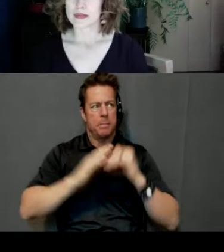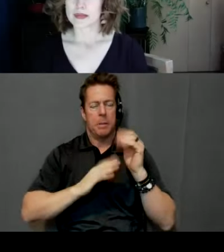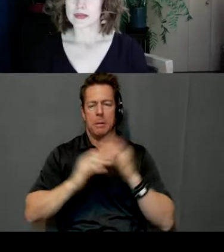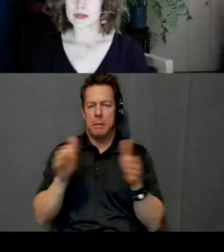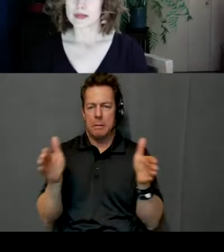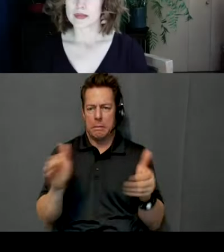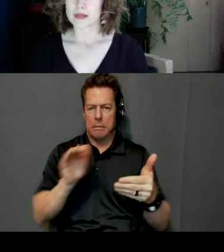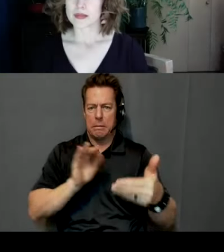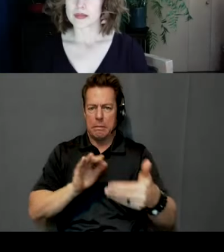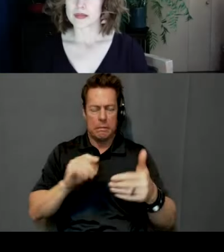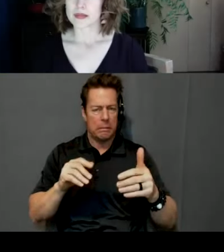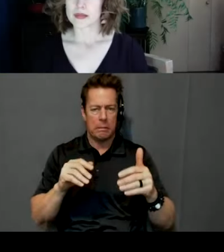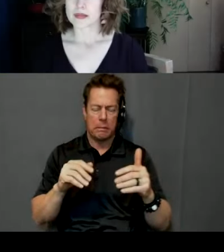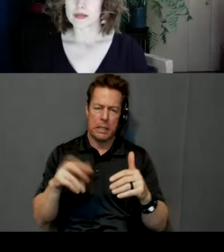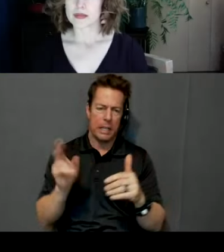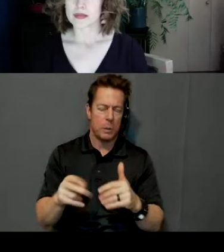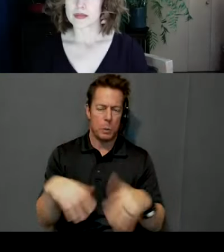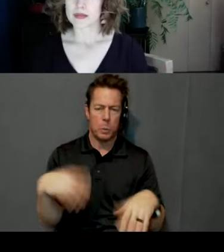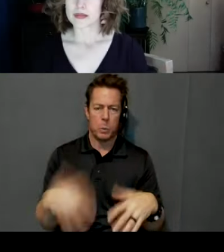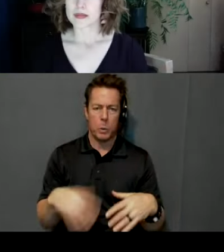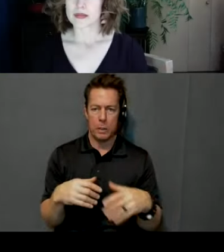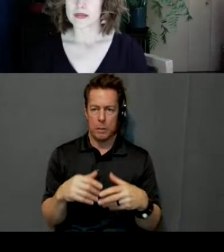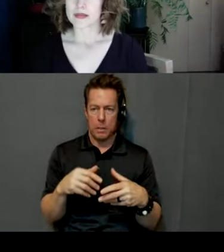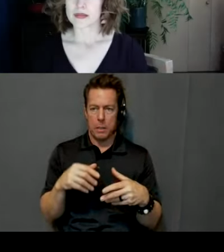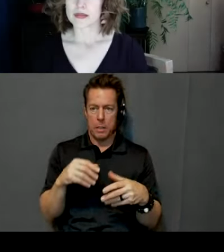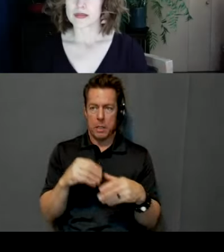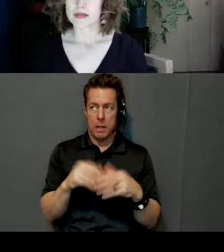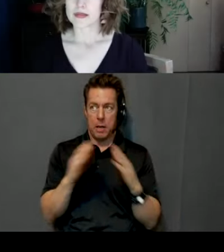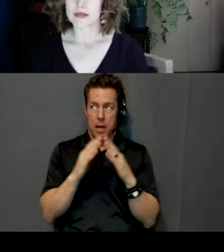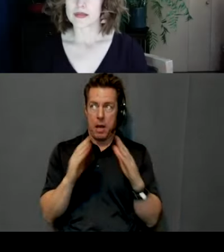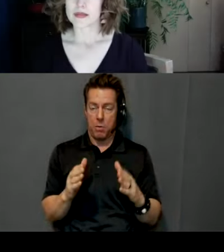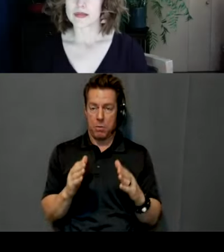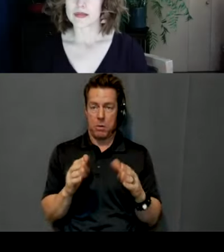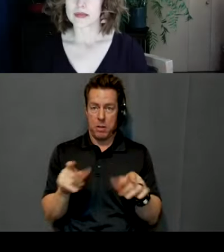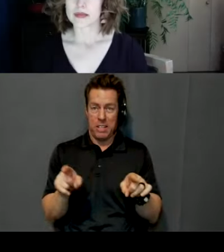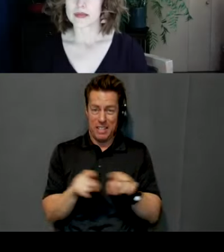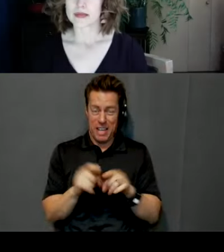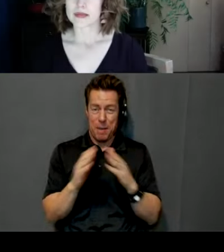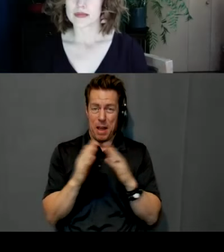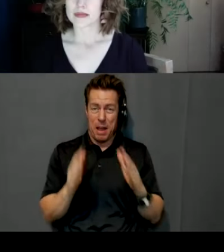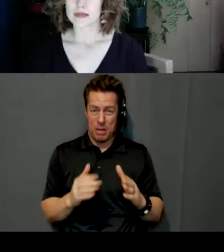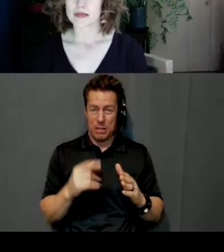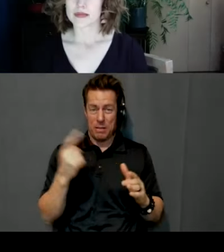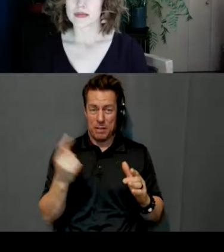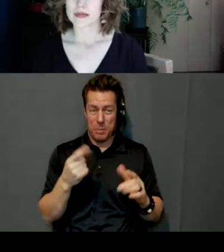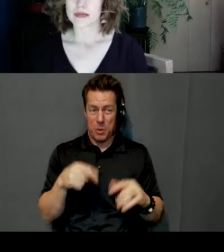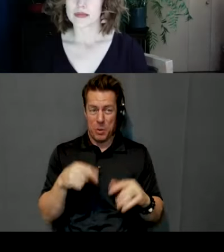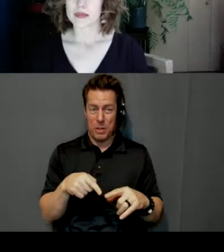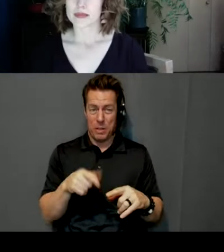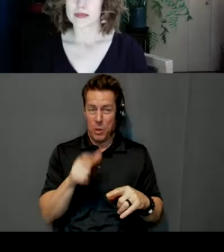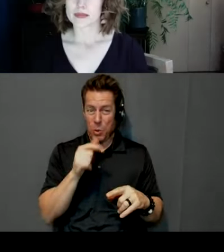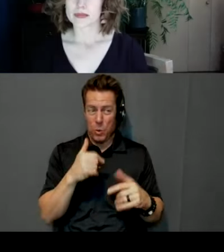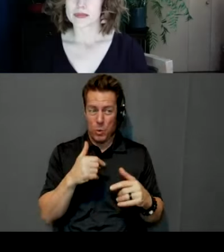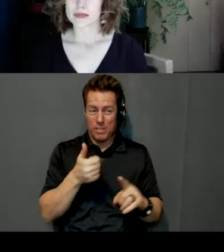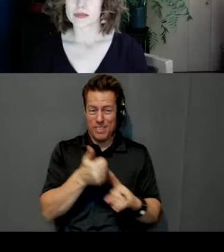and I think just being in the house, the same house of someone who had